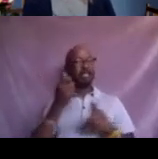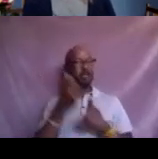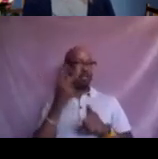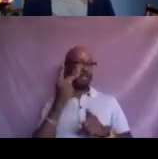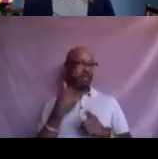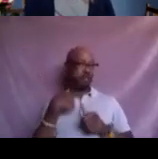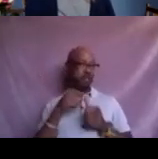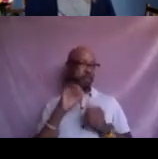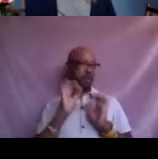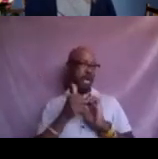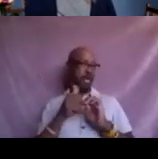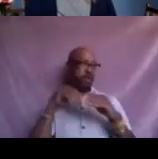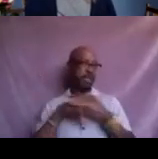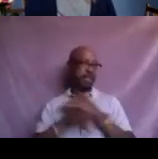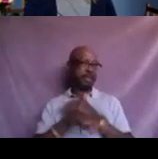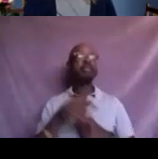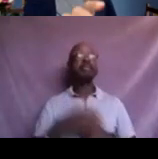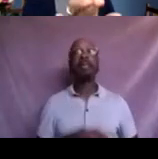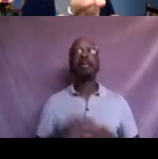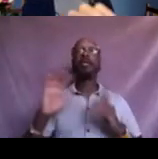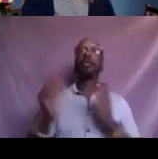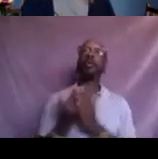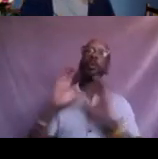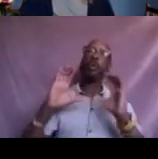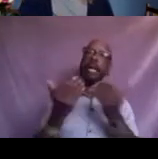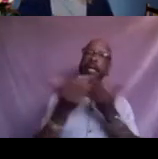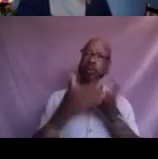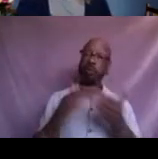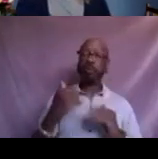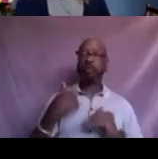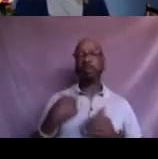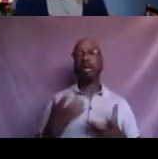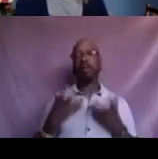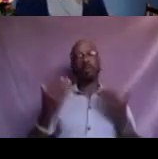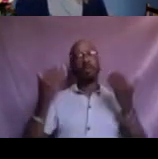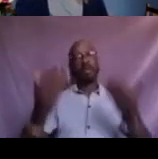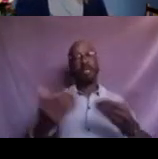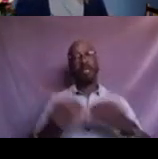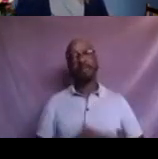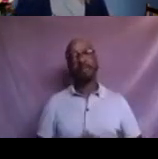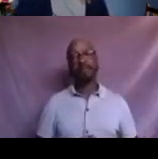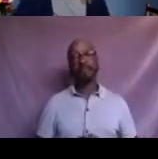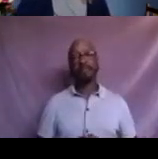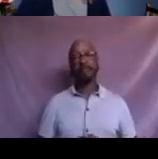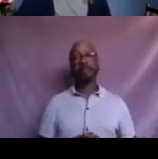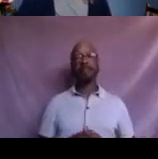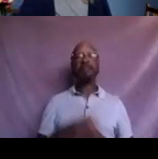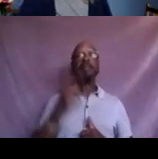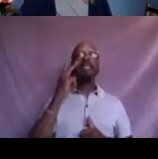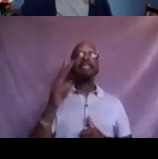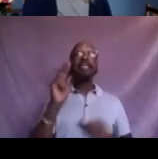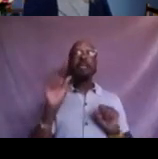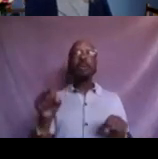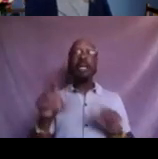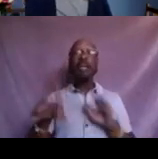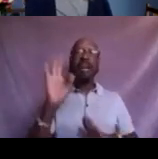remember. But in your new classroom, I want you to go ahead and see if you can find